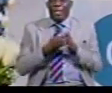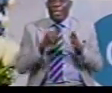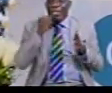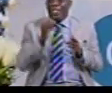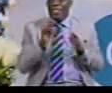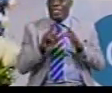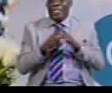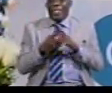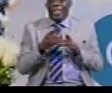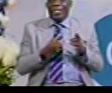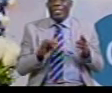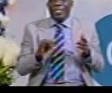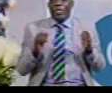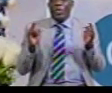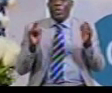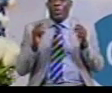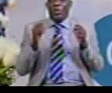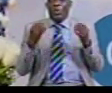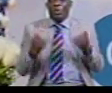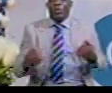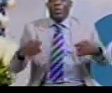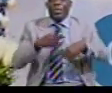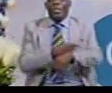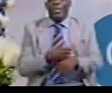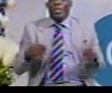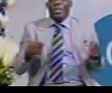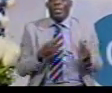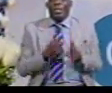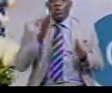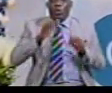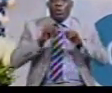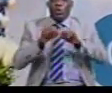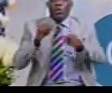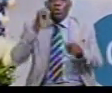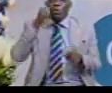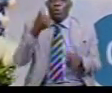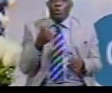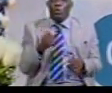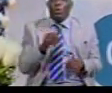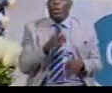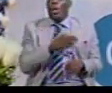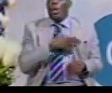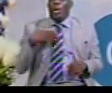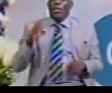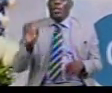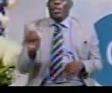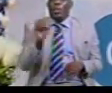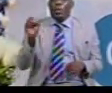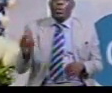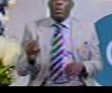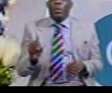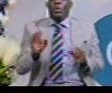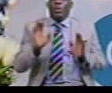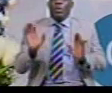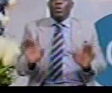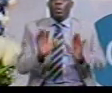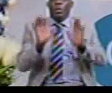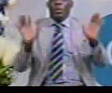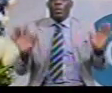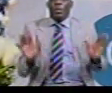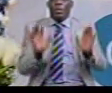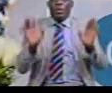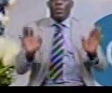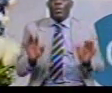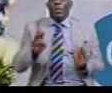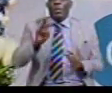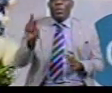programme commence it will aujourd'hui. It will also be tomorrow. Ça continue demain. And on Saturday. Samedi. Sunday. Dimanche,